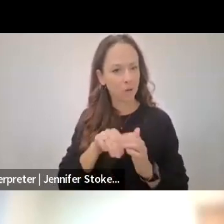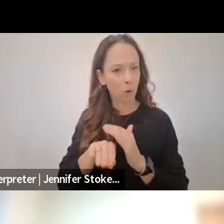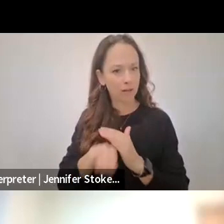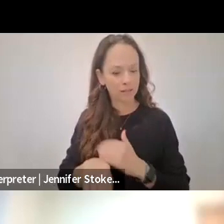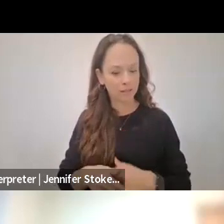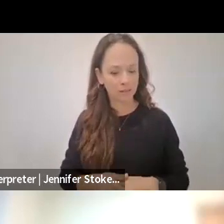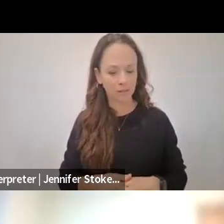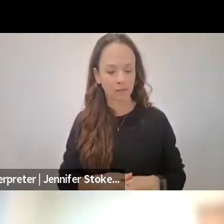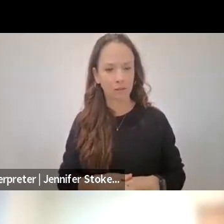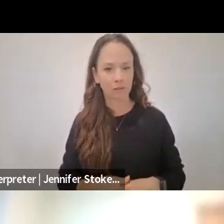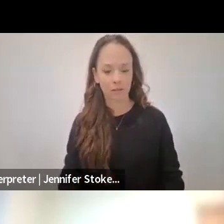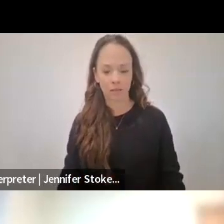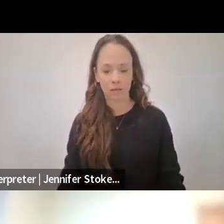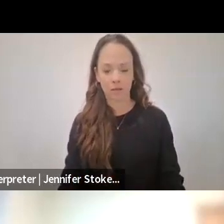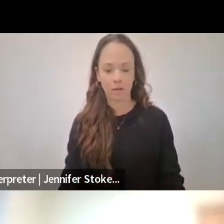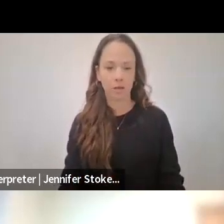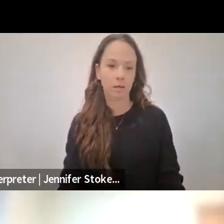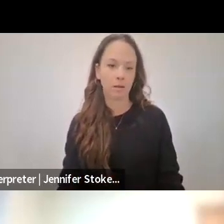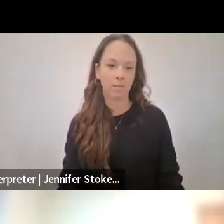translation? And what do you translate?